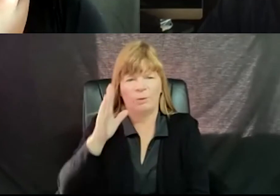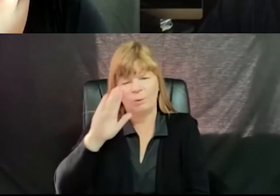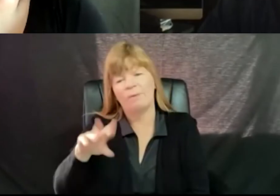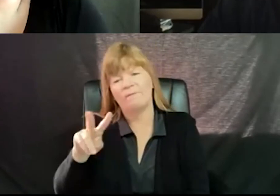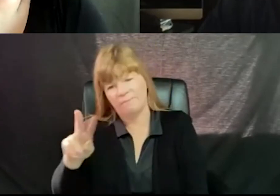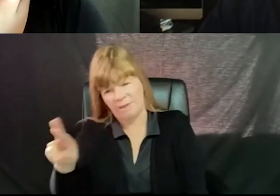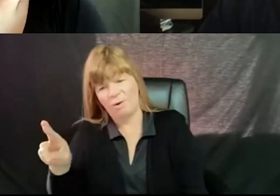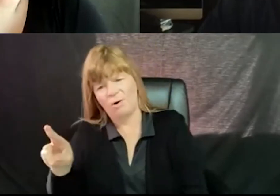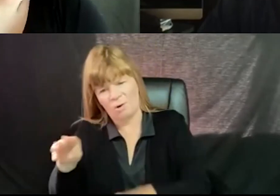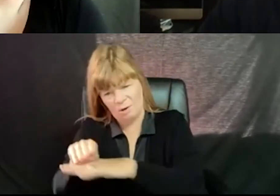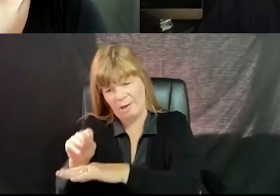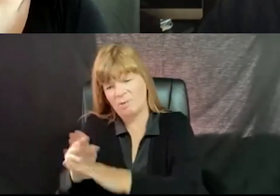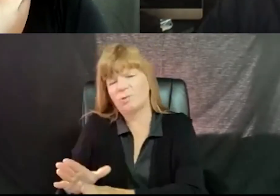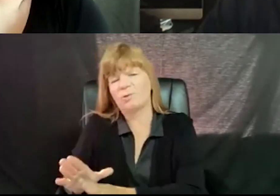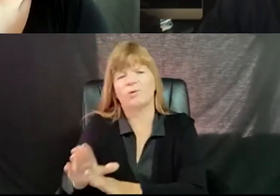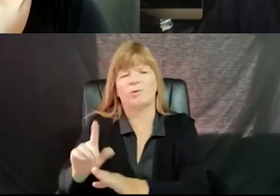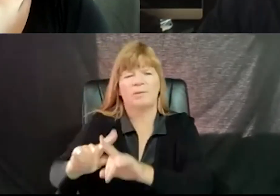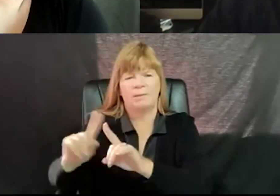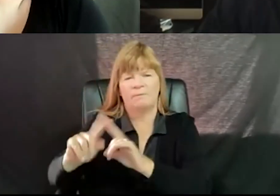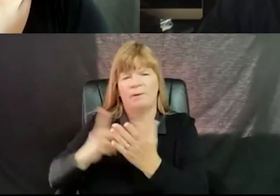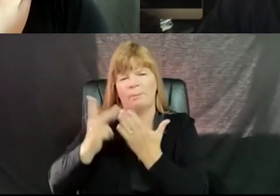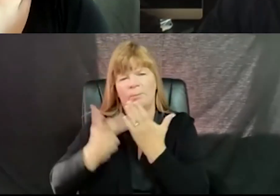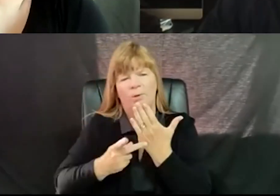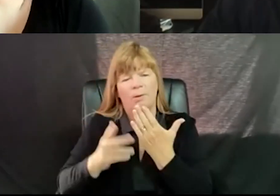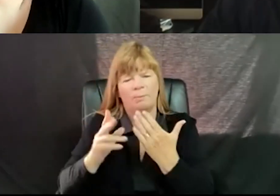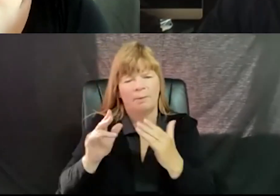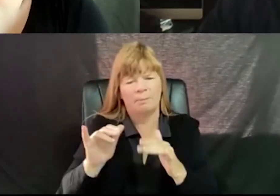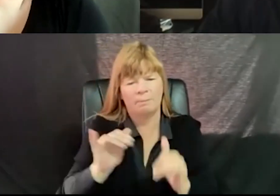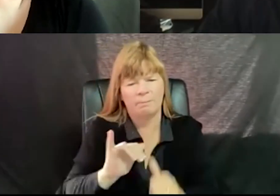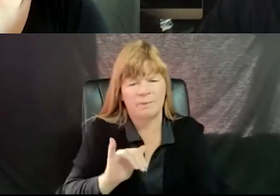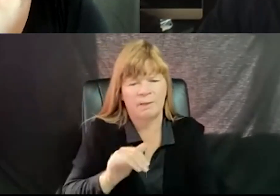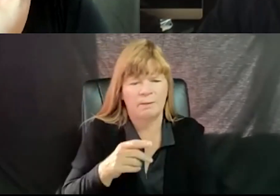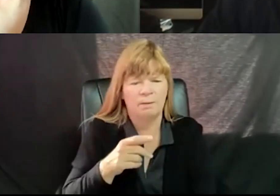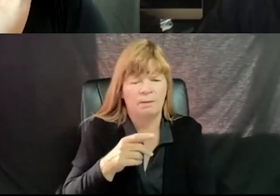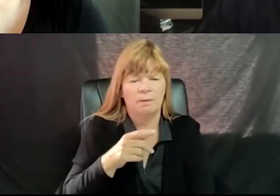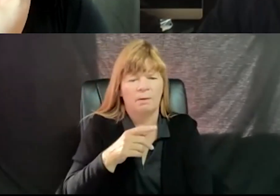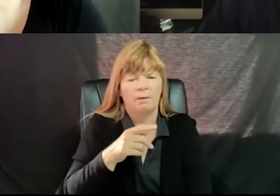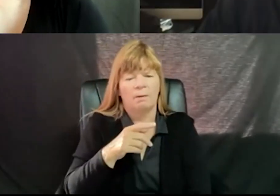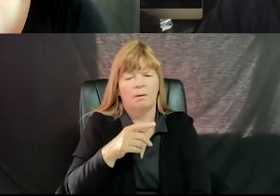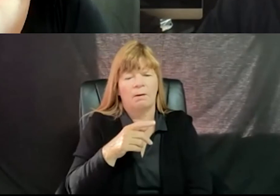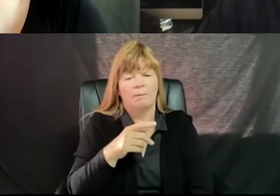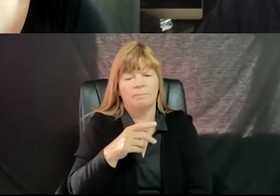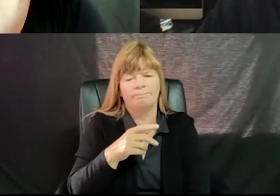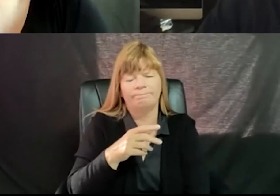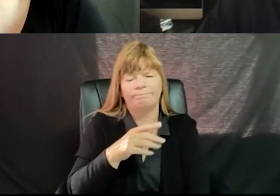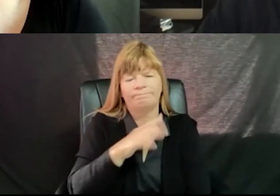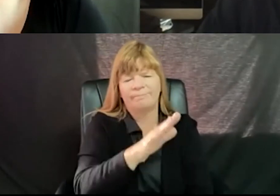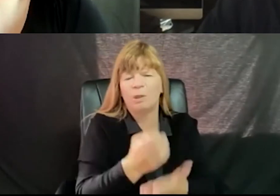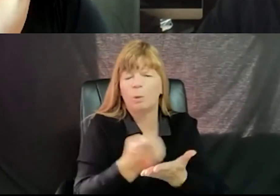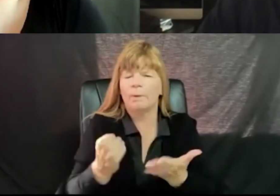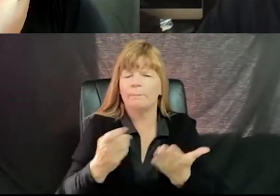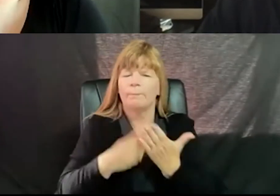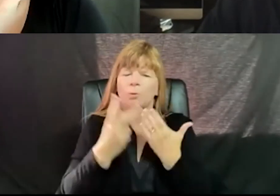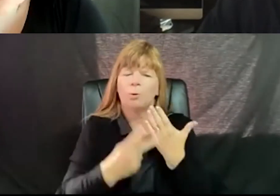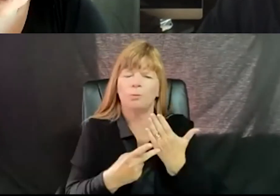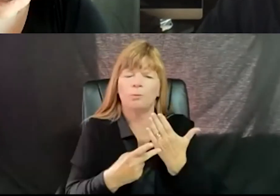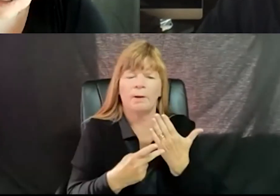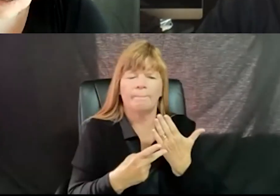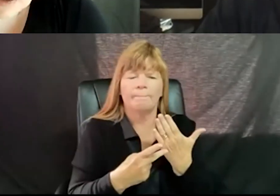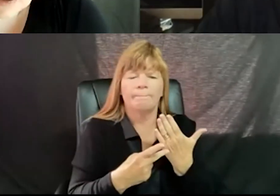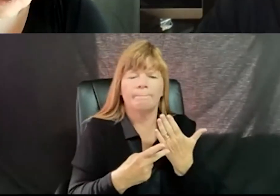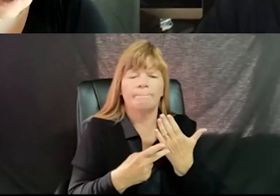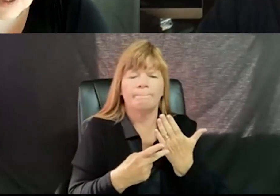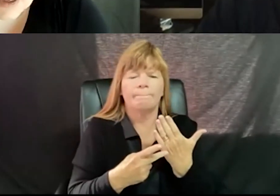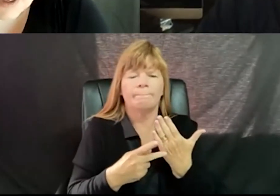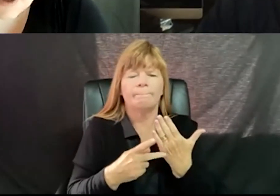counselor, different programs such as I Can Connect, which is an equipment program that's for people that are with combined vision and